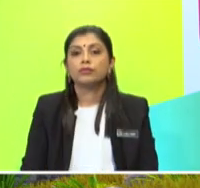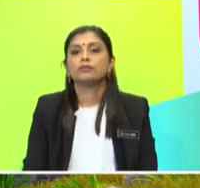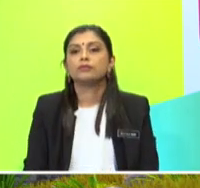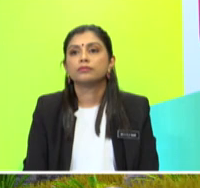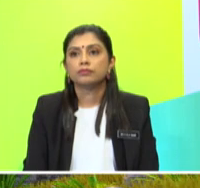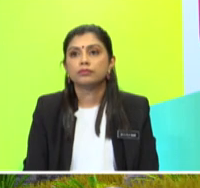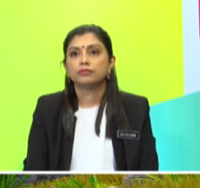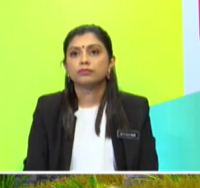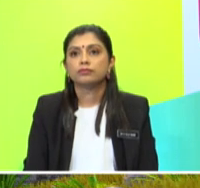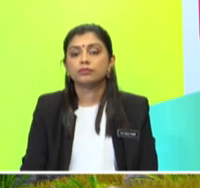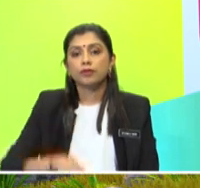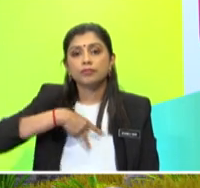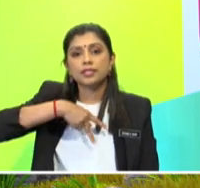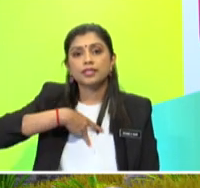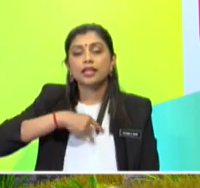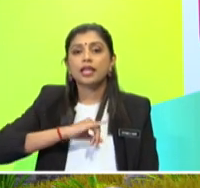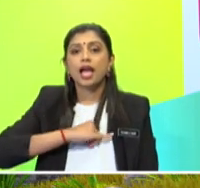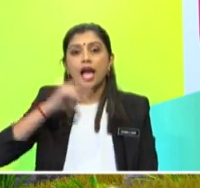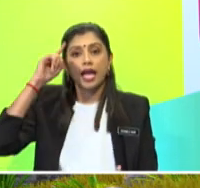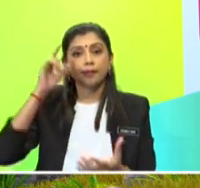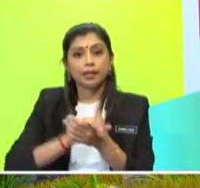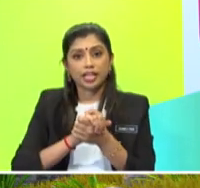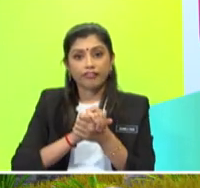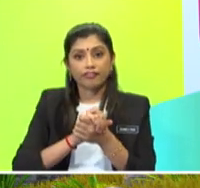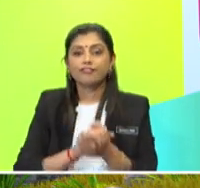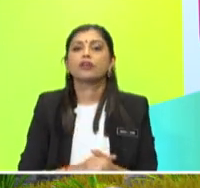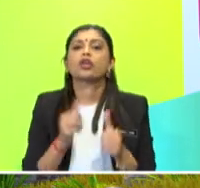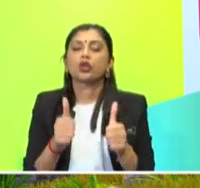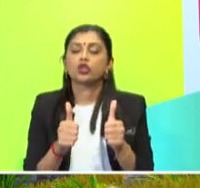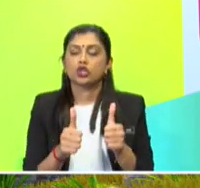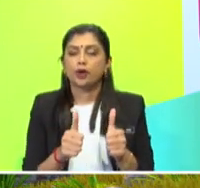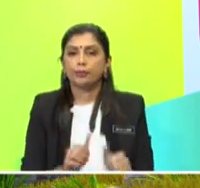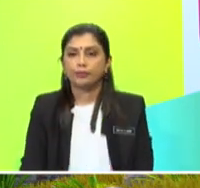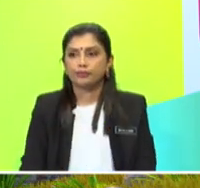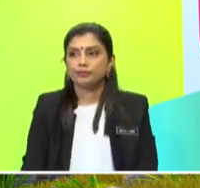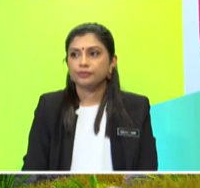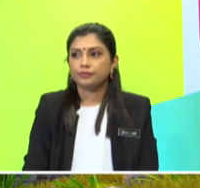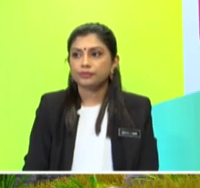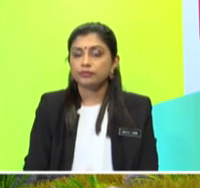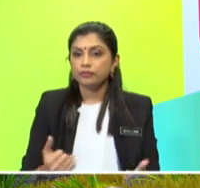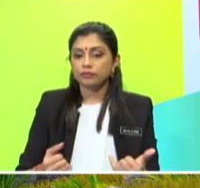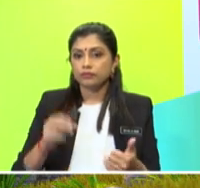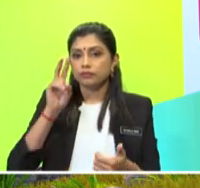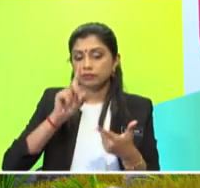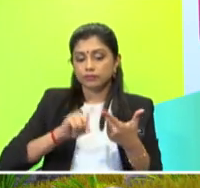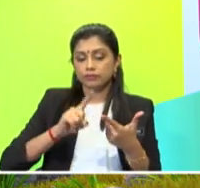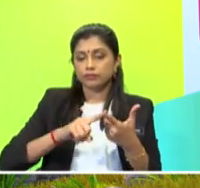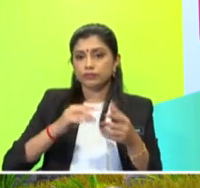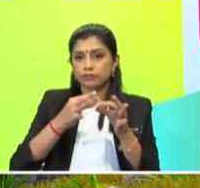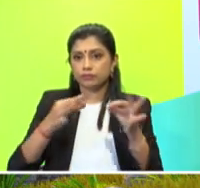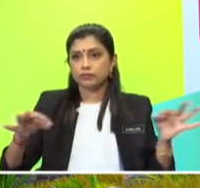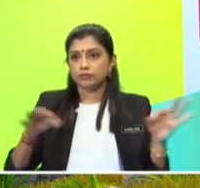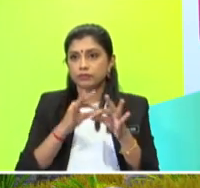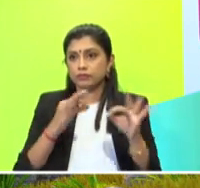I believe, and that is your language expression. Good job, Iman. So now let's go to the second sentence. Iwan, come